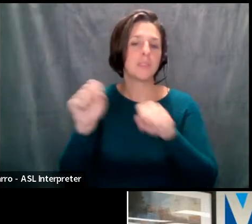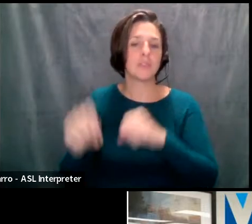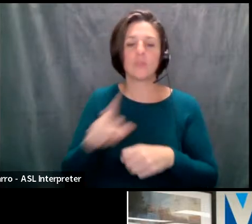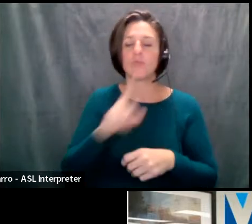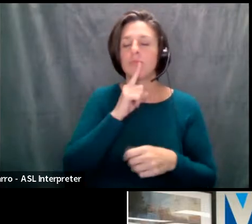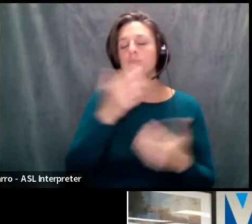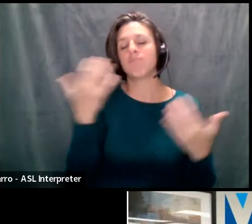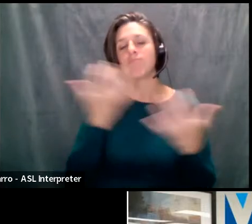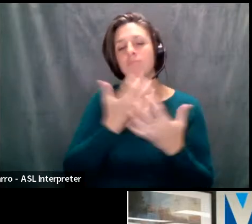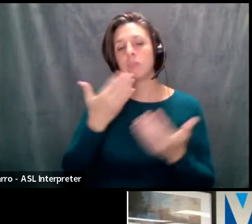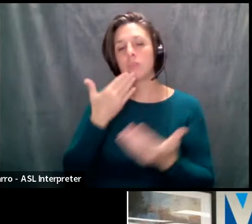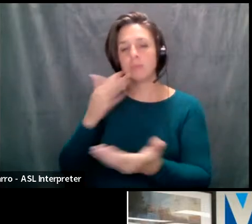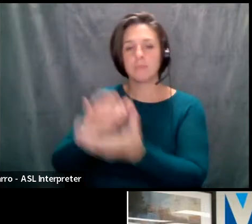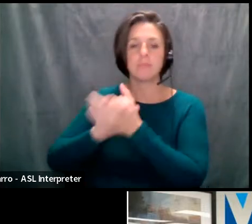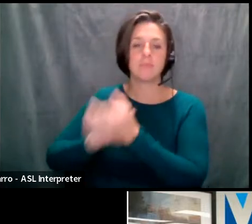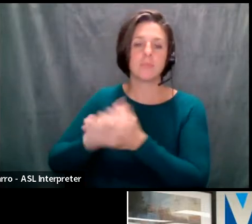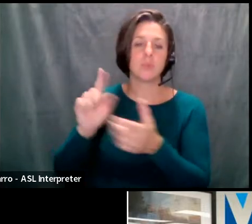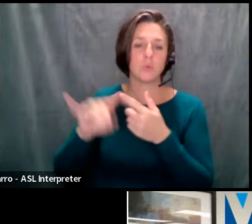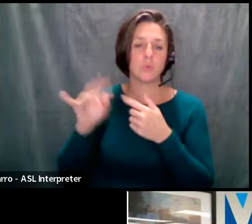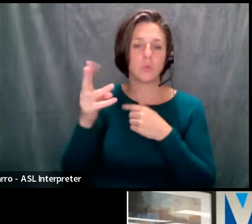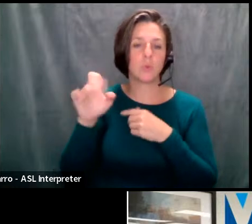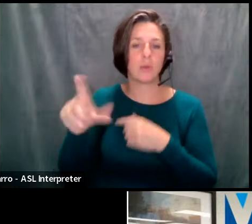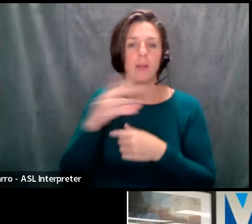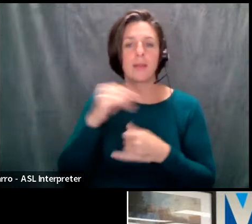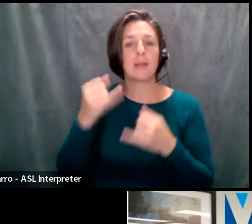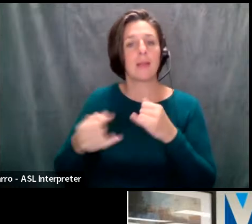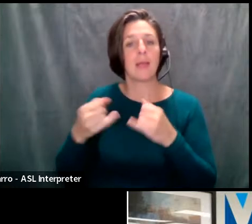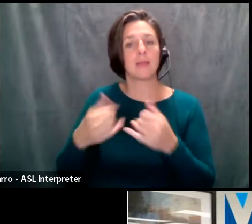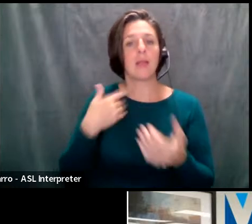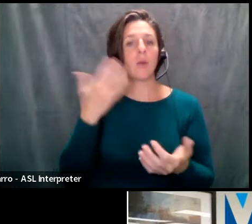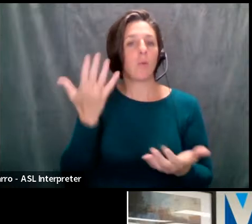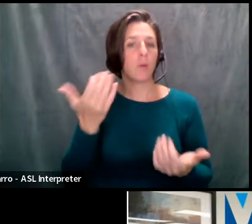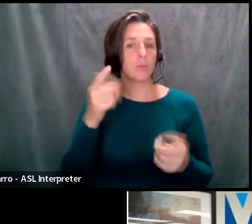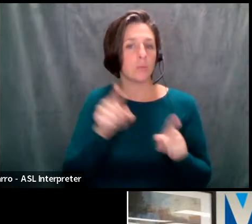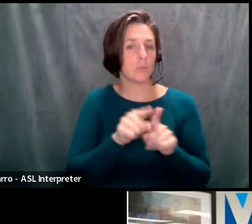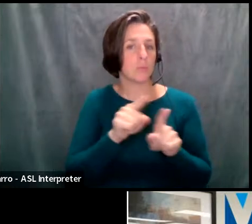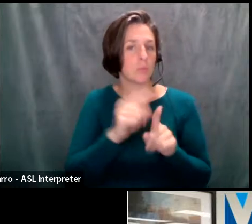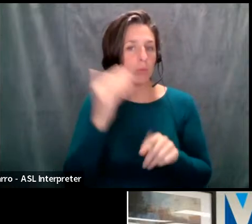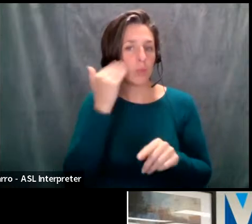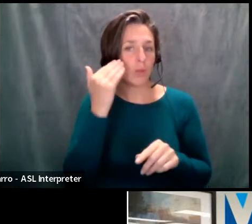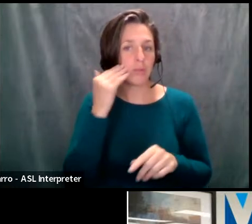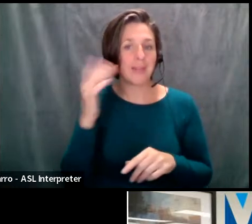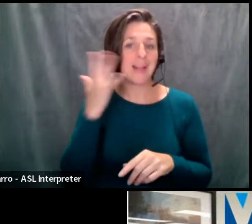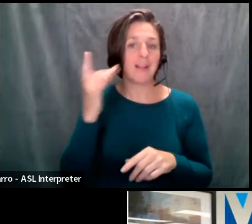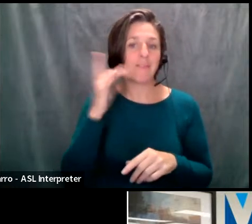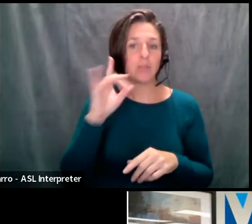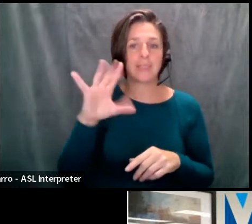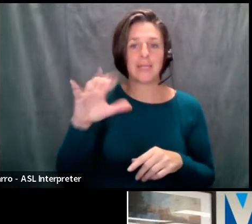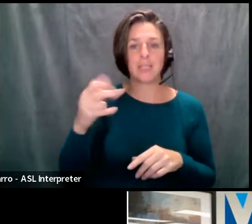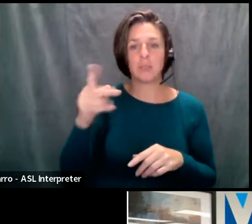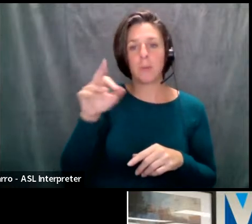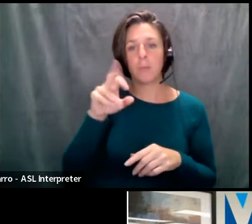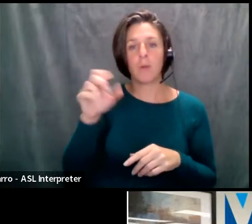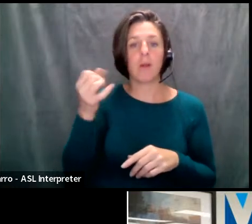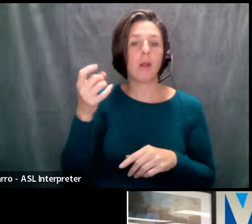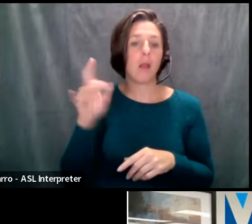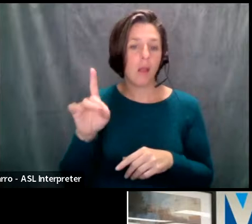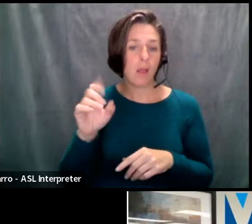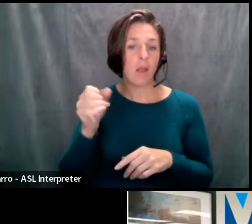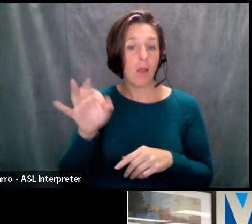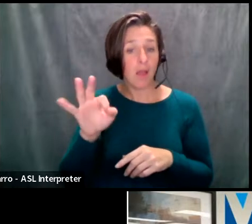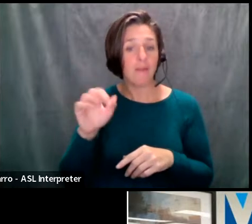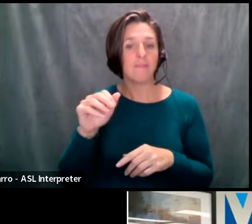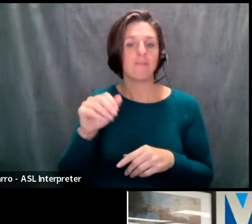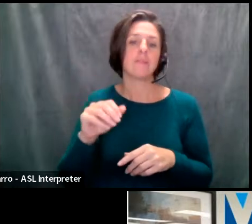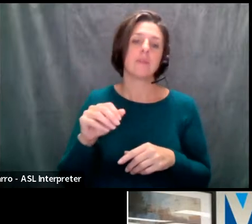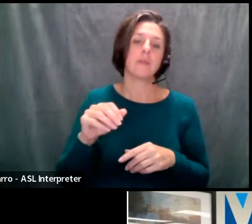Jewel. And then lastly, I want to acknowledge that the California Dashboard of Academic Social Progress came